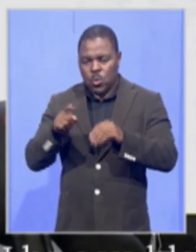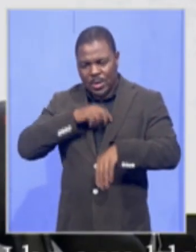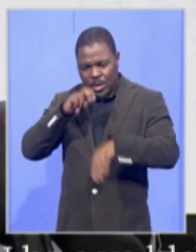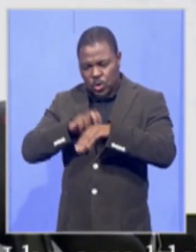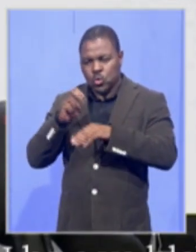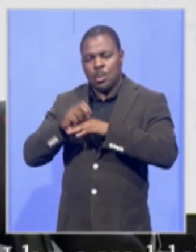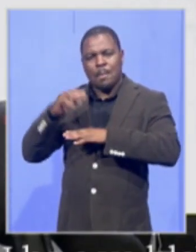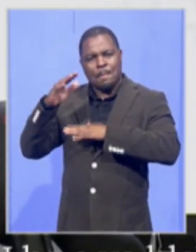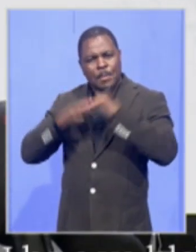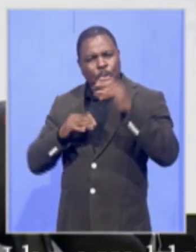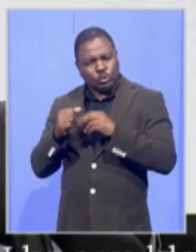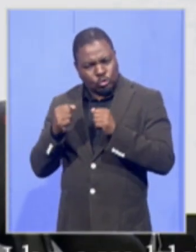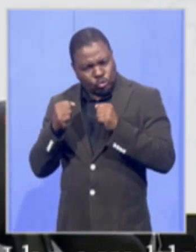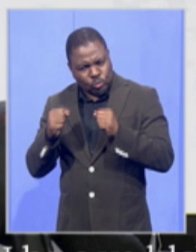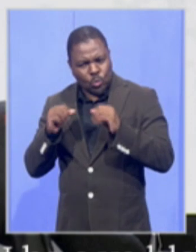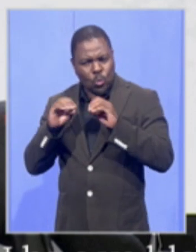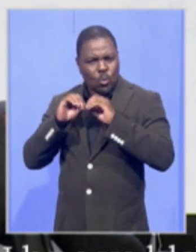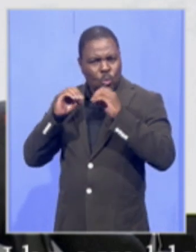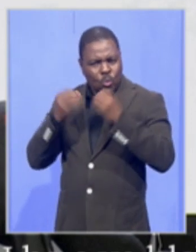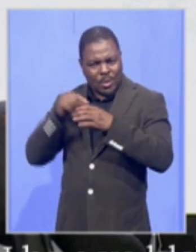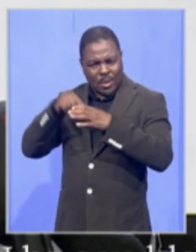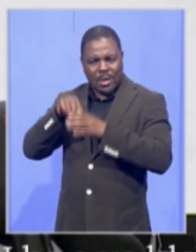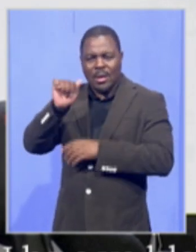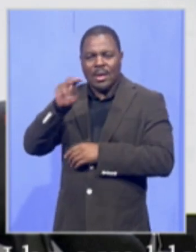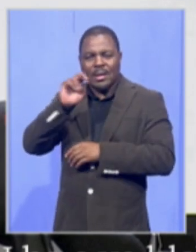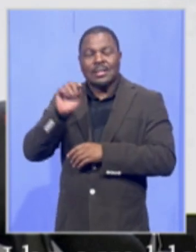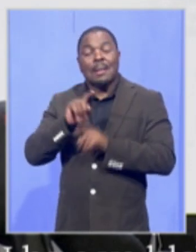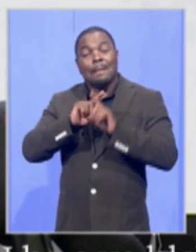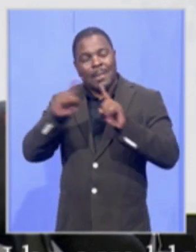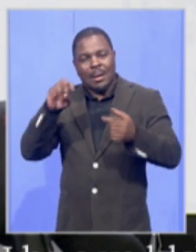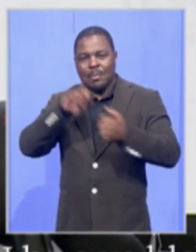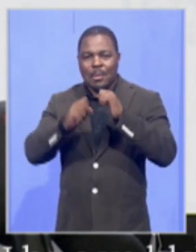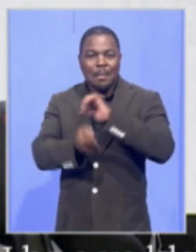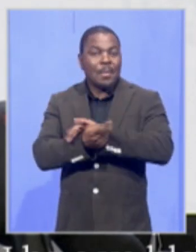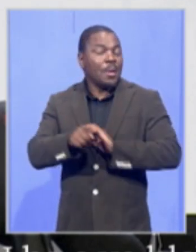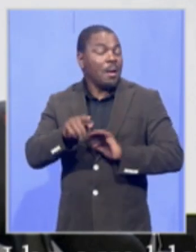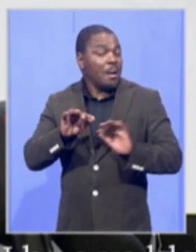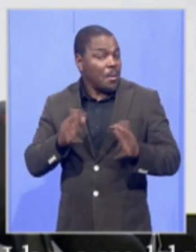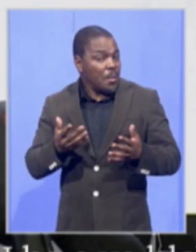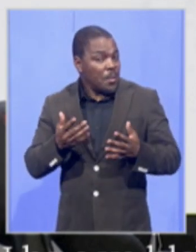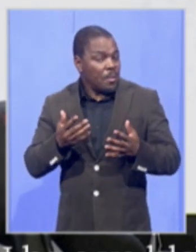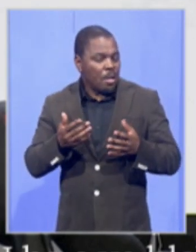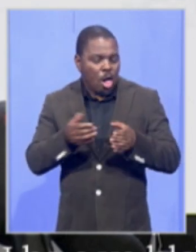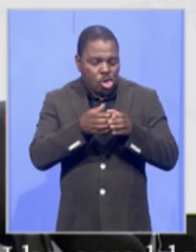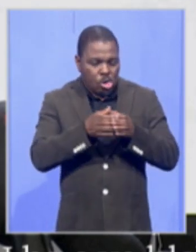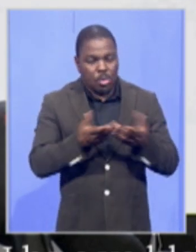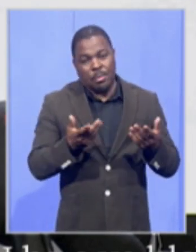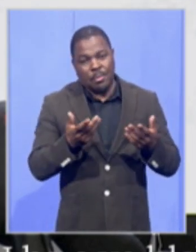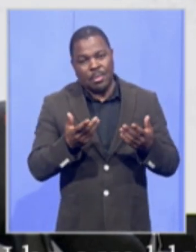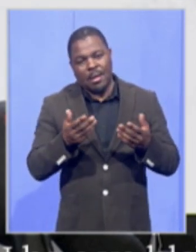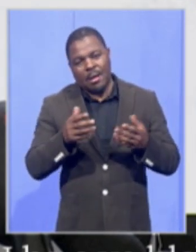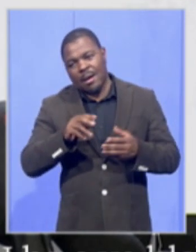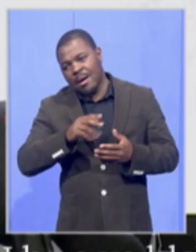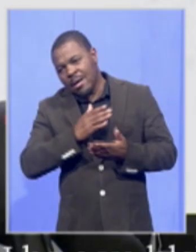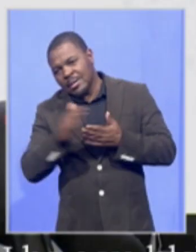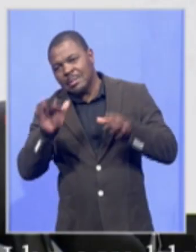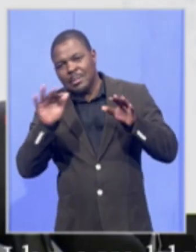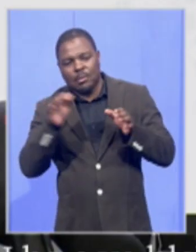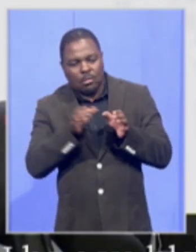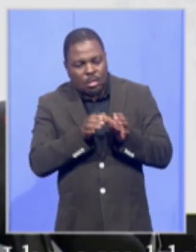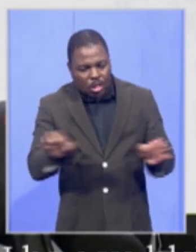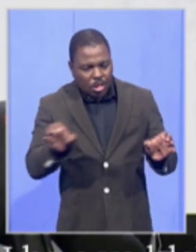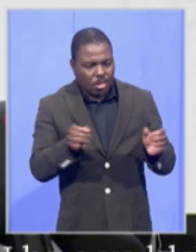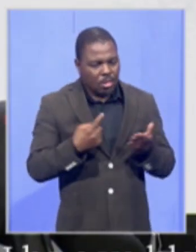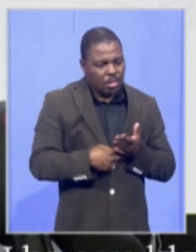building organization, it was polarized by the fact that others were